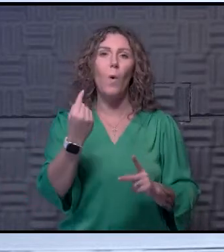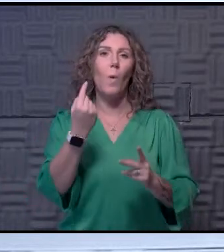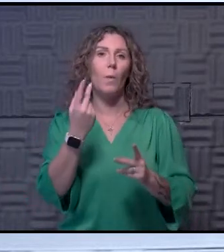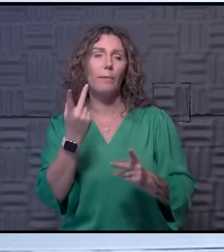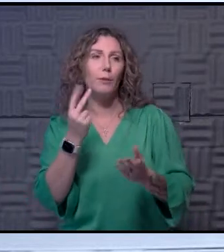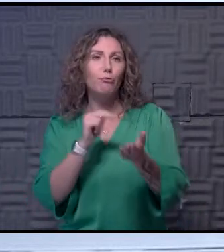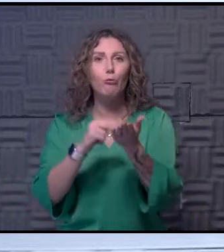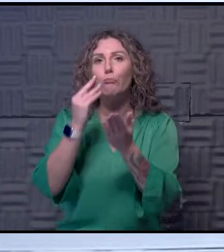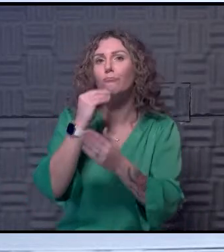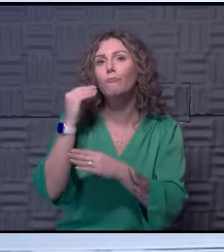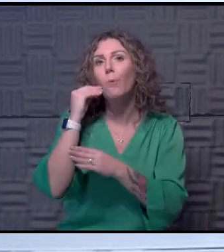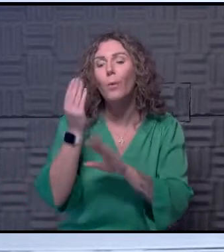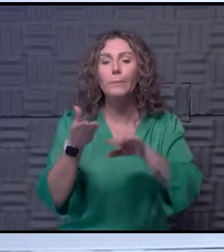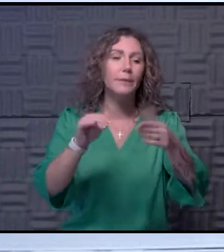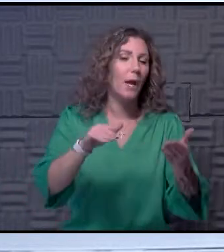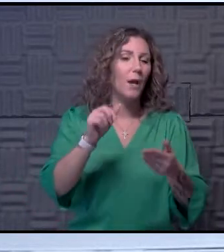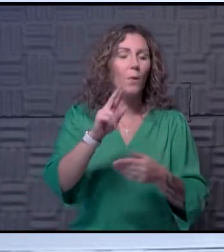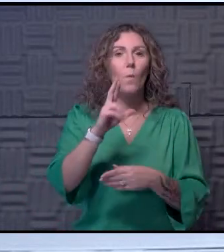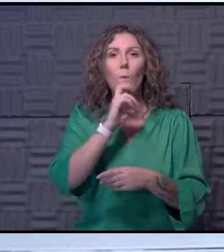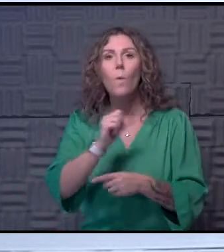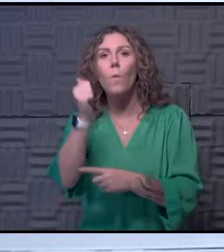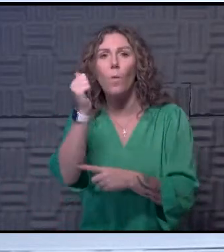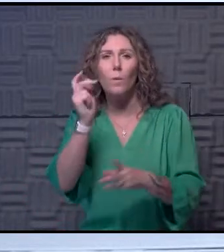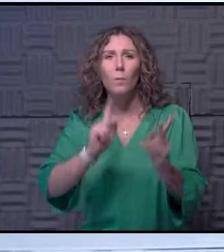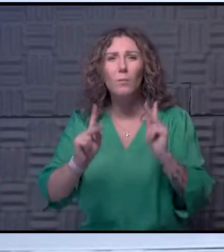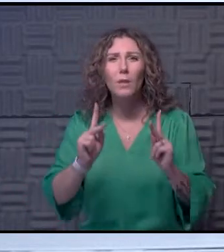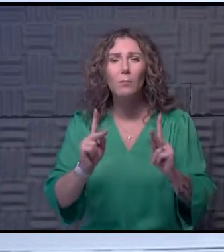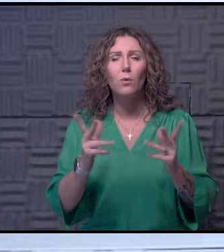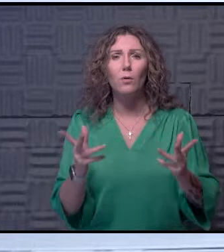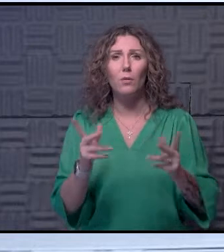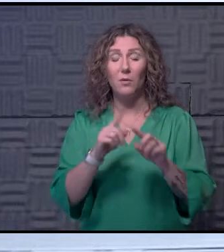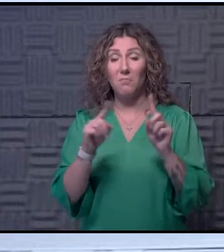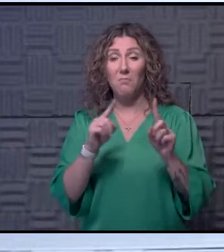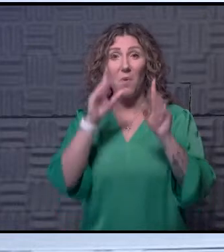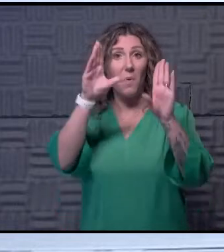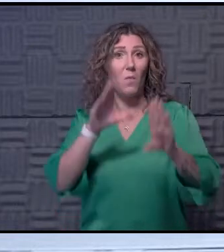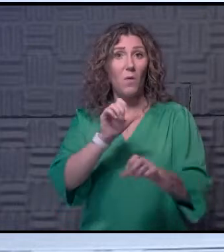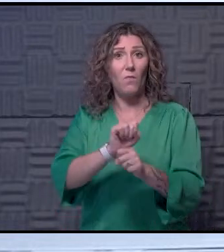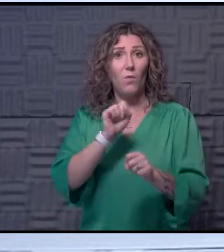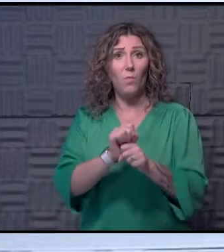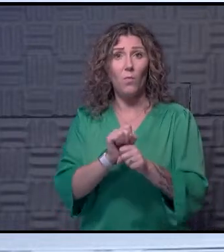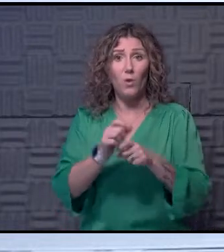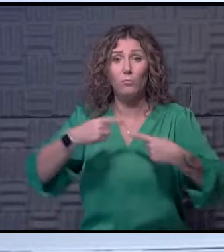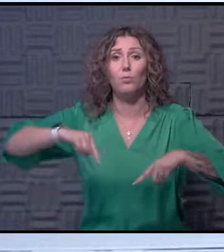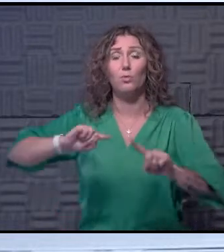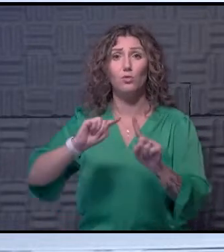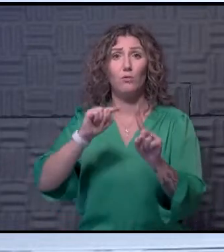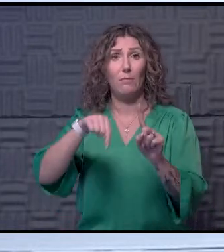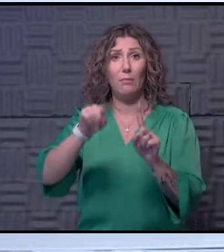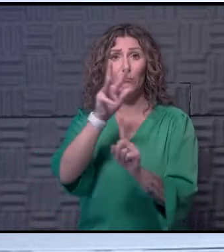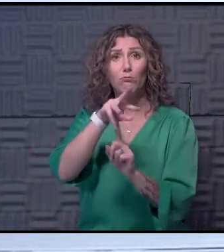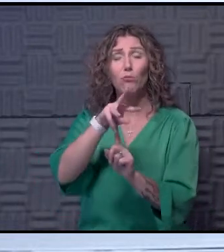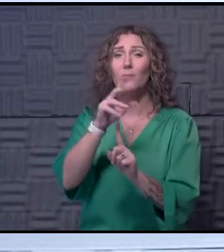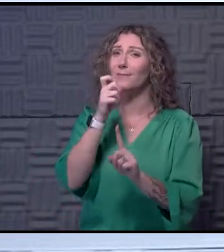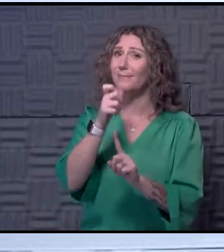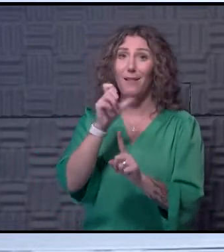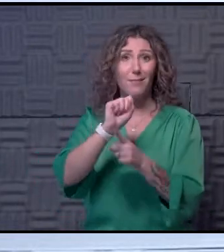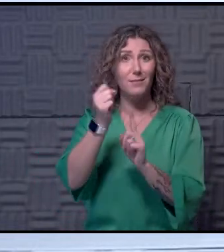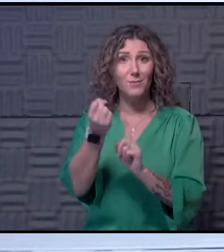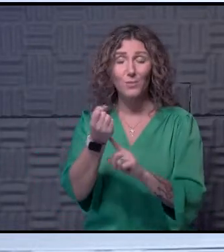dying or just older people. And one thing that you all have done a great job on this show is demonstrating that that's not really the case, and that there